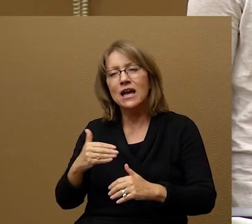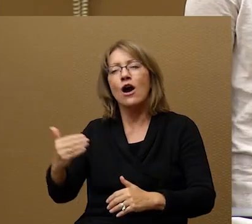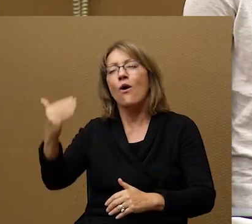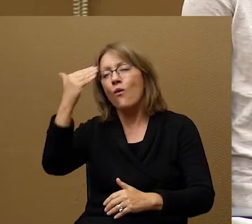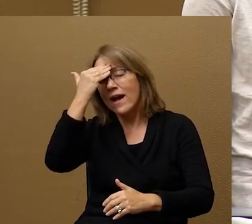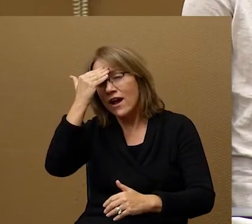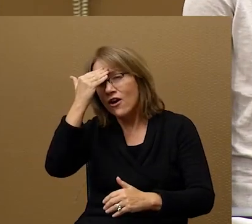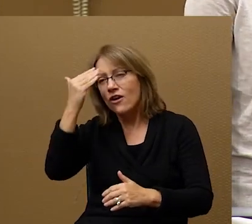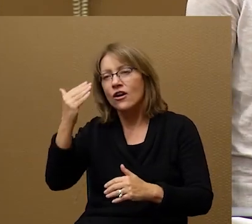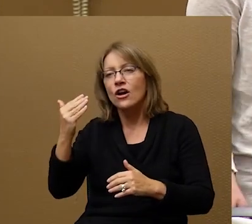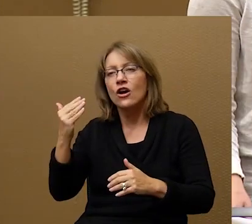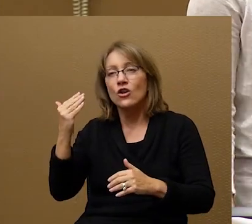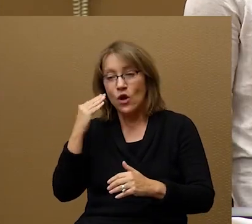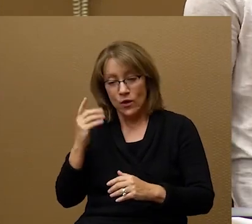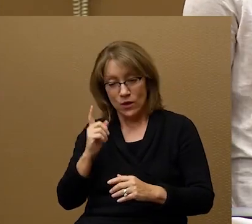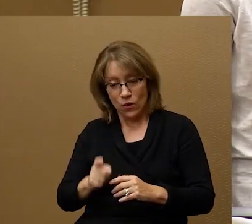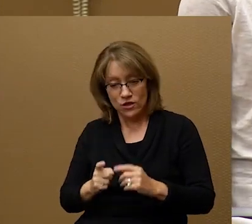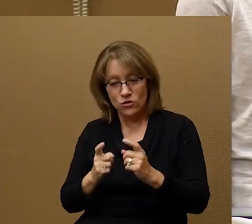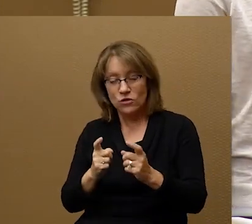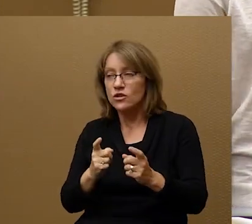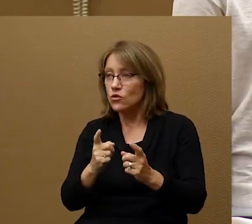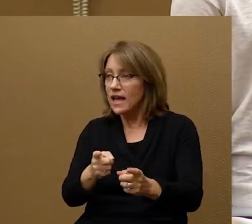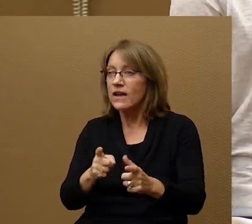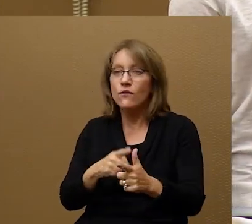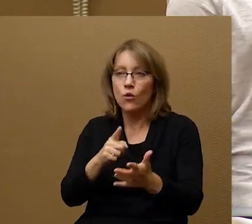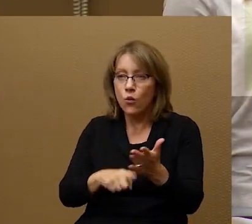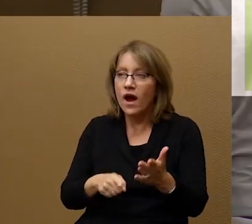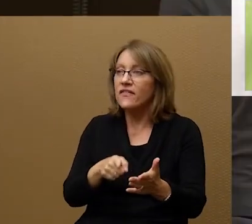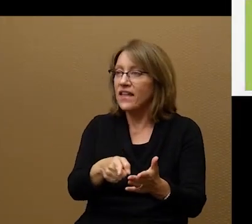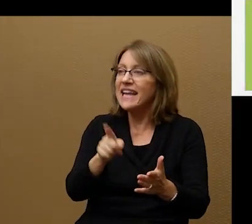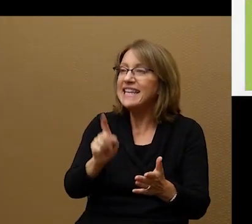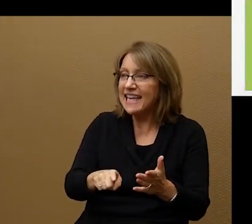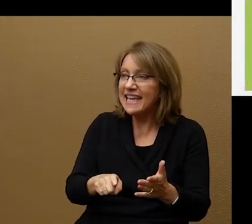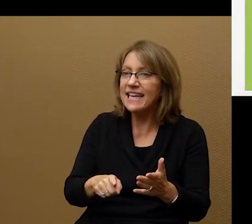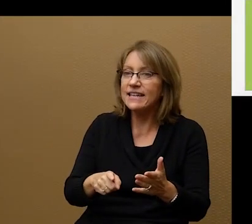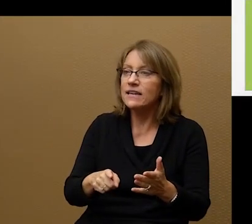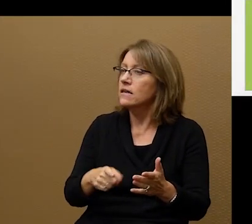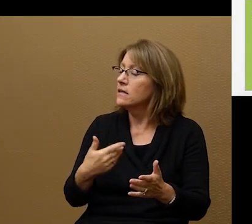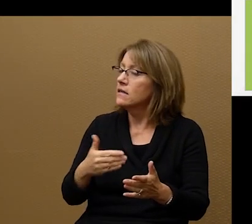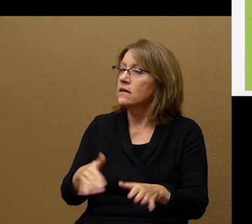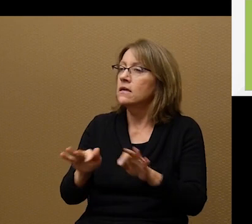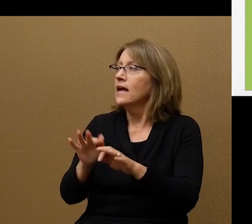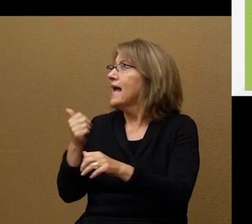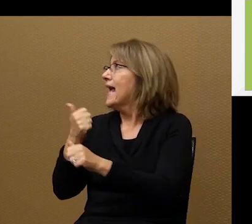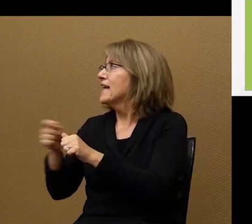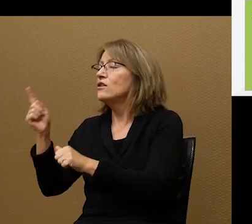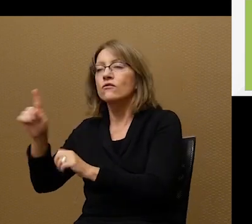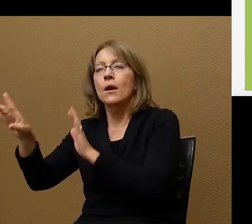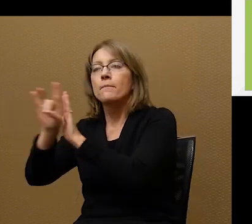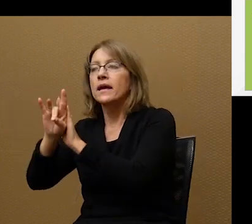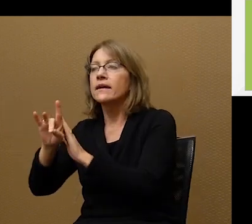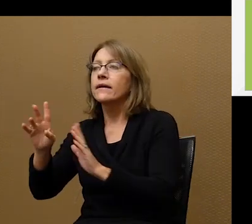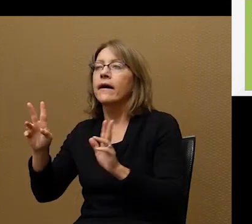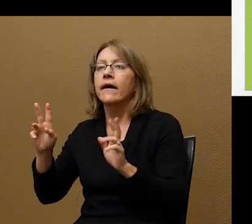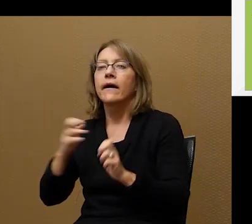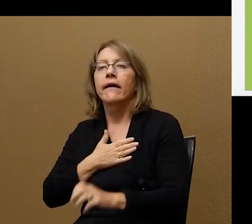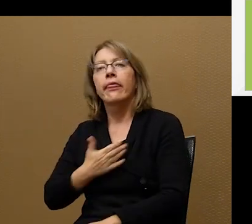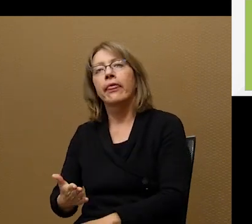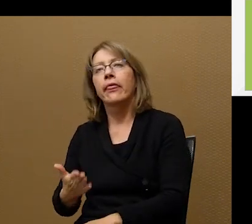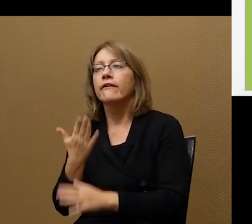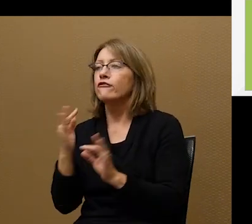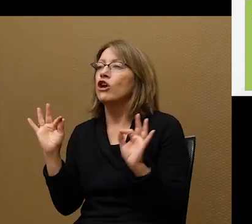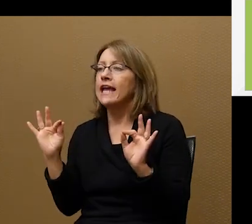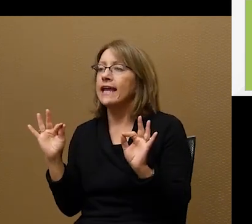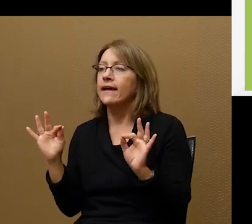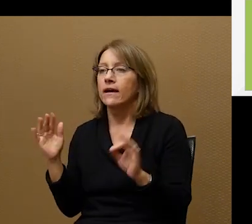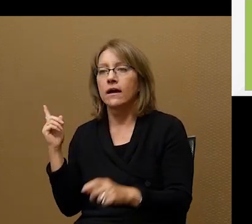your kids are reinforced by is super important. Oh, did anyone choose the goodness of their heart doing this for free?